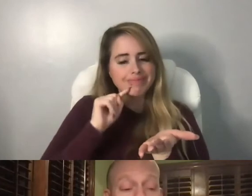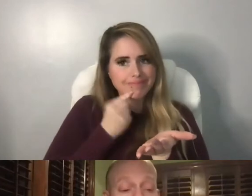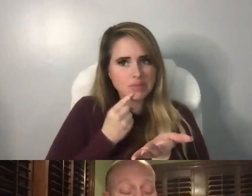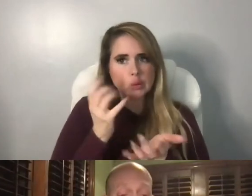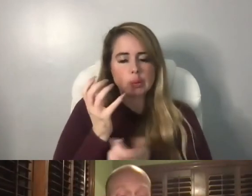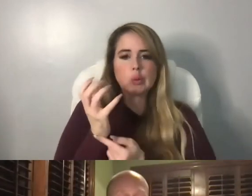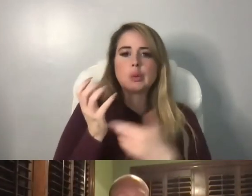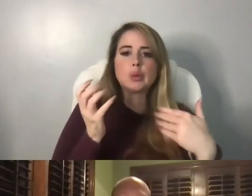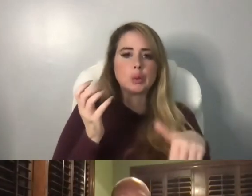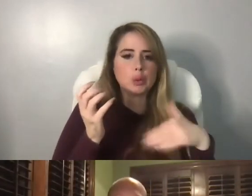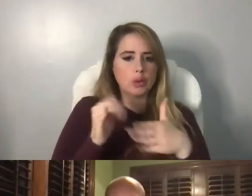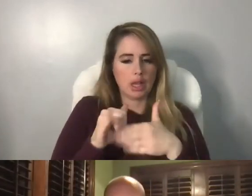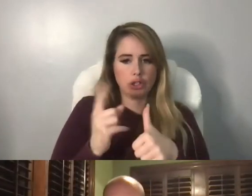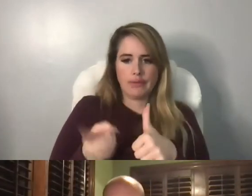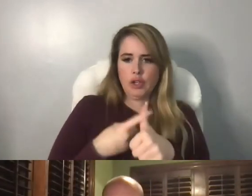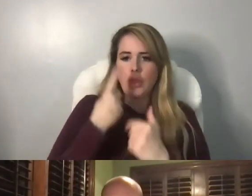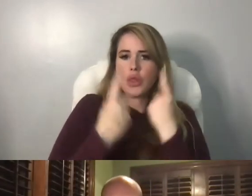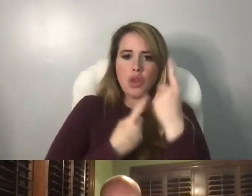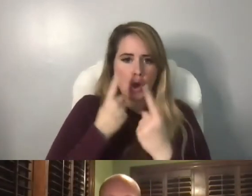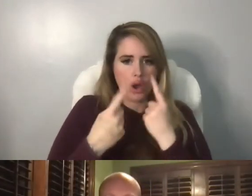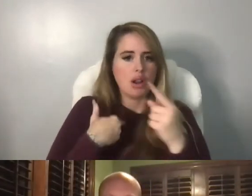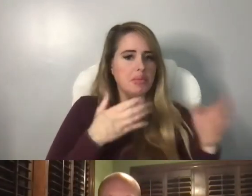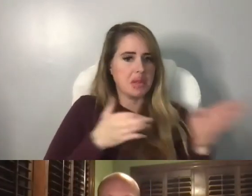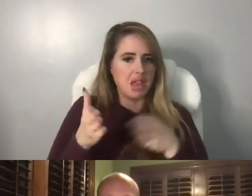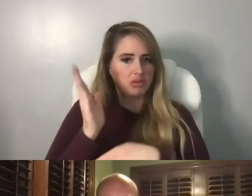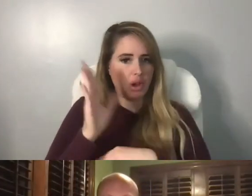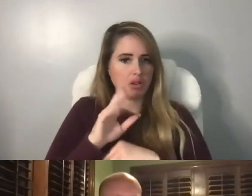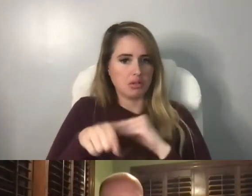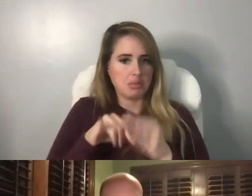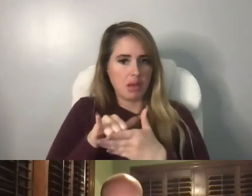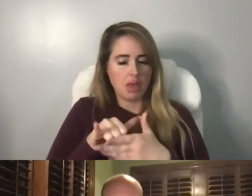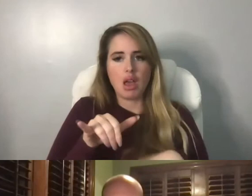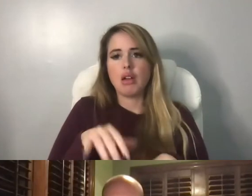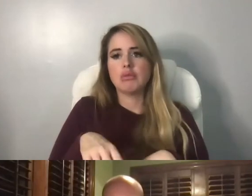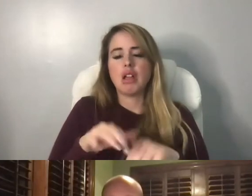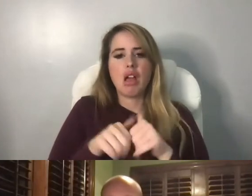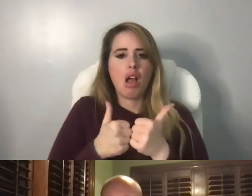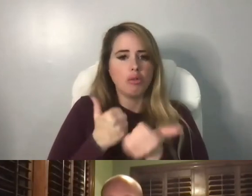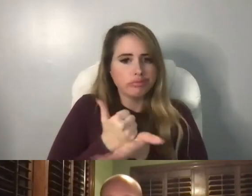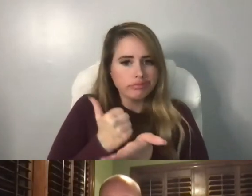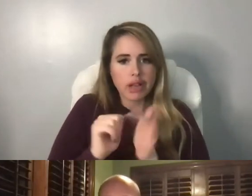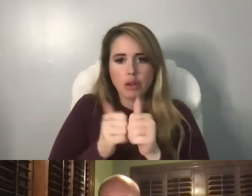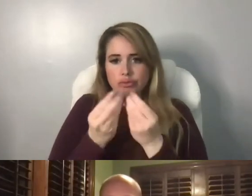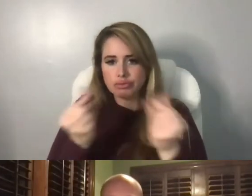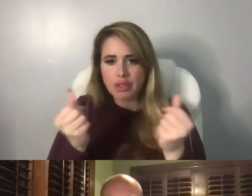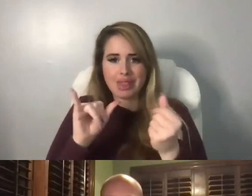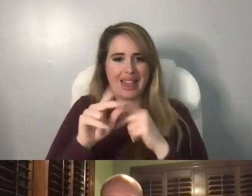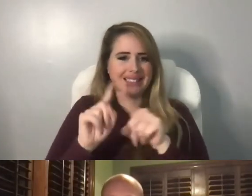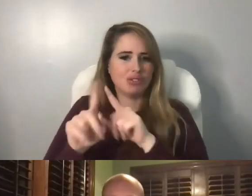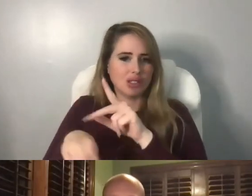was actually the initial thought that I was going to do my talk on that when I was thinking non-operative treatment of orthopedic or hand conditions. I sort